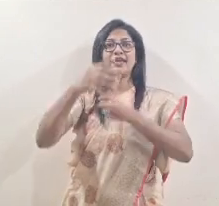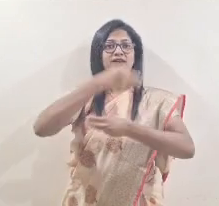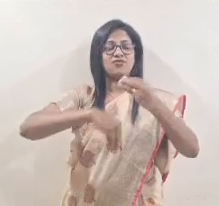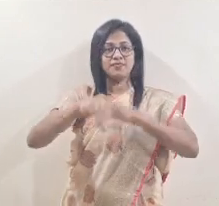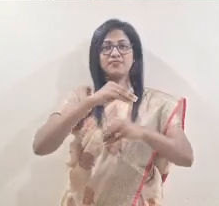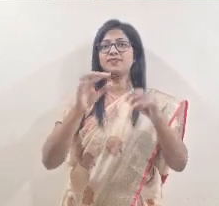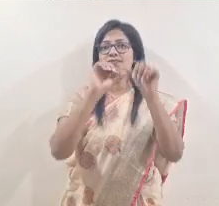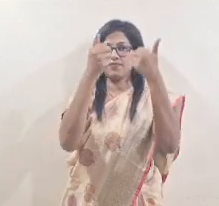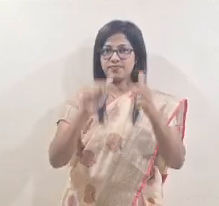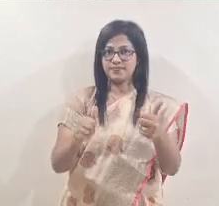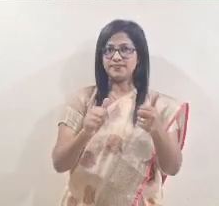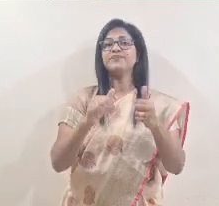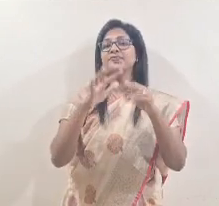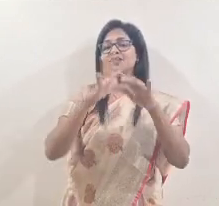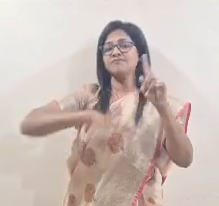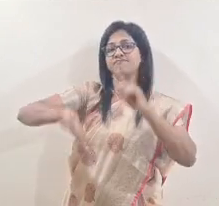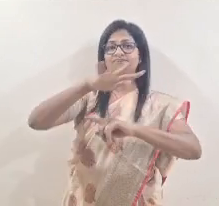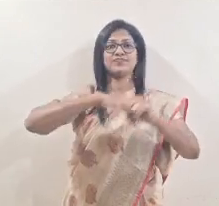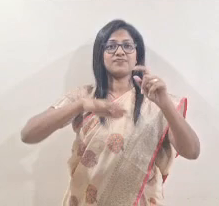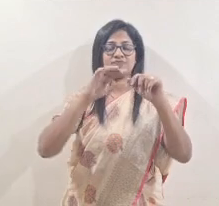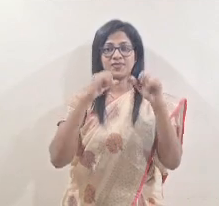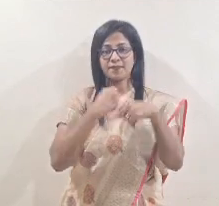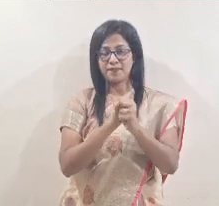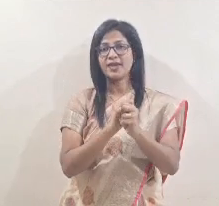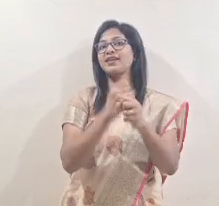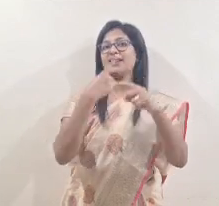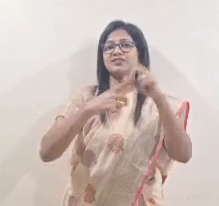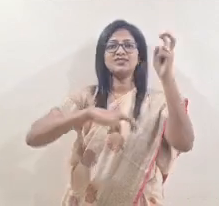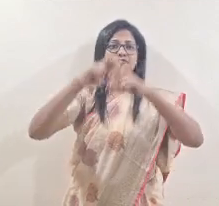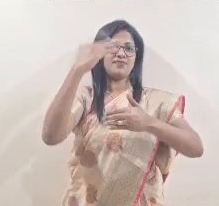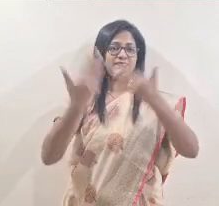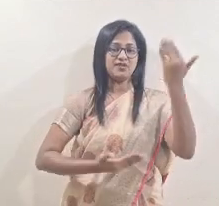modeling, built environment, and travel behavior.